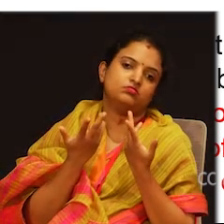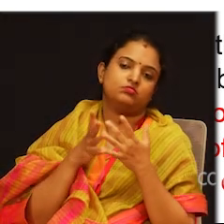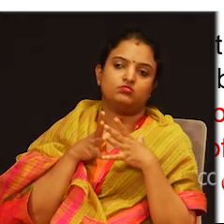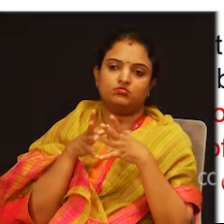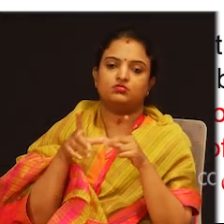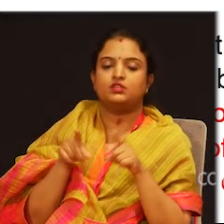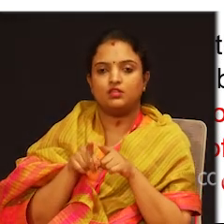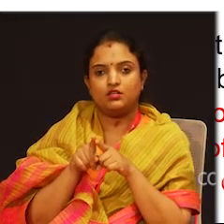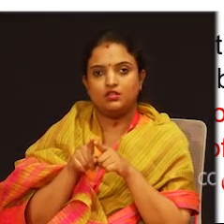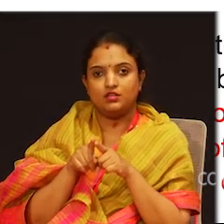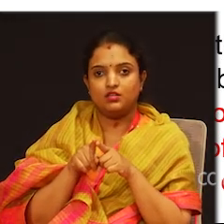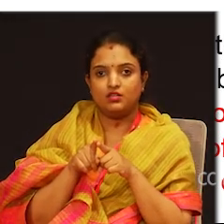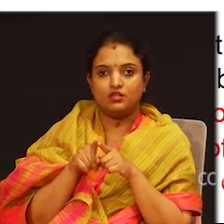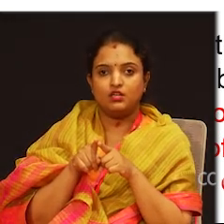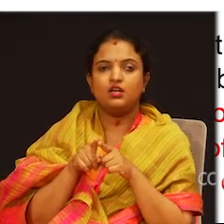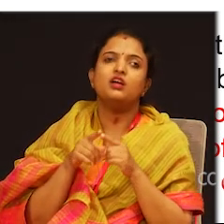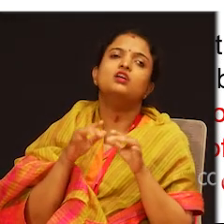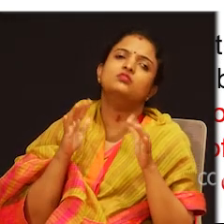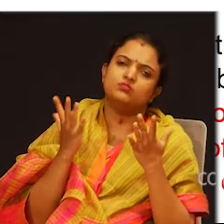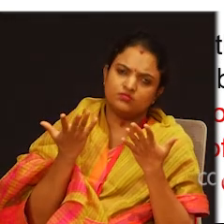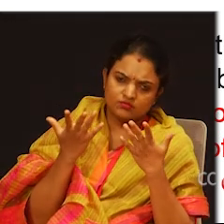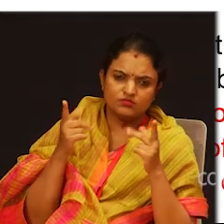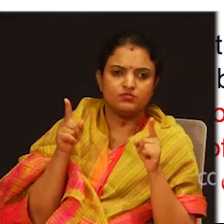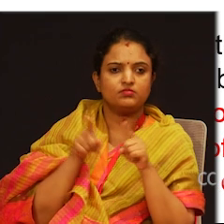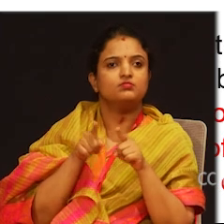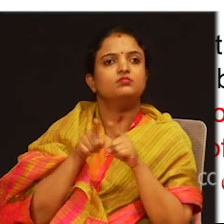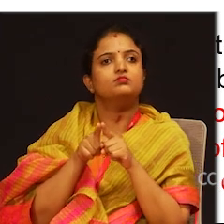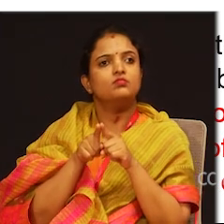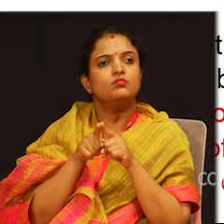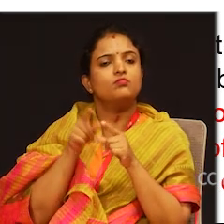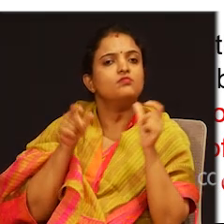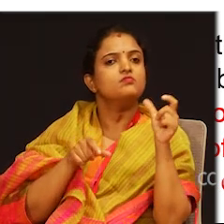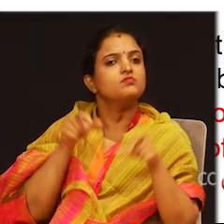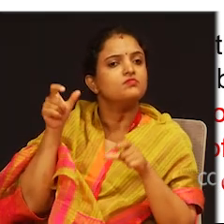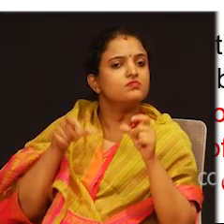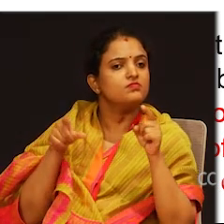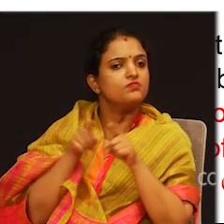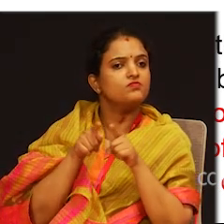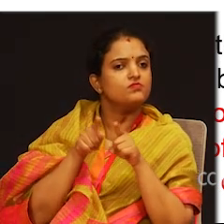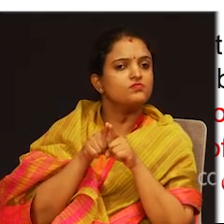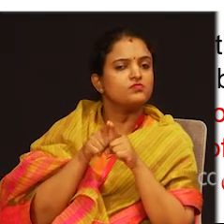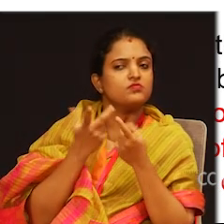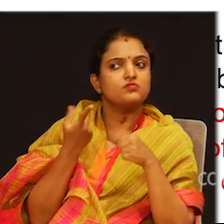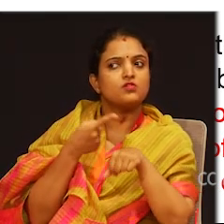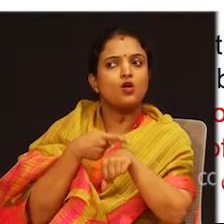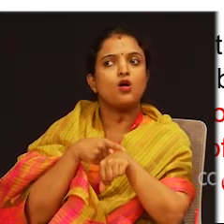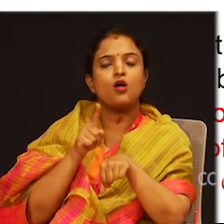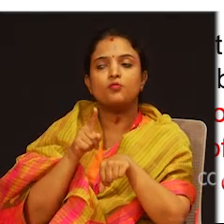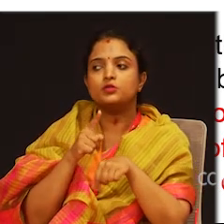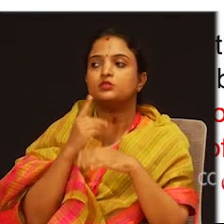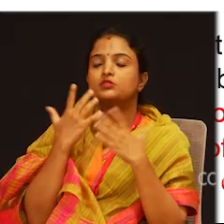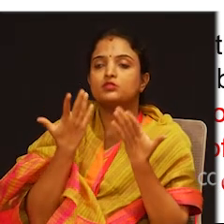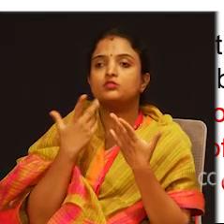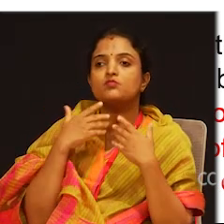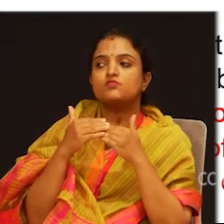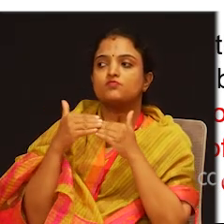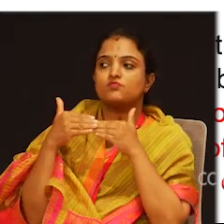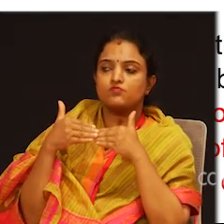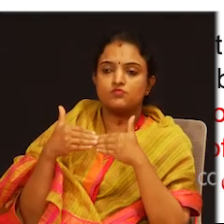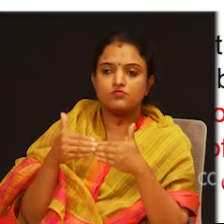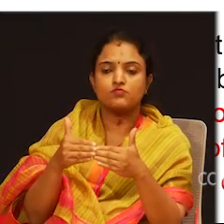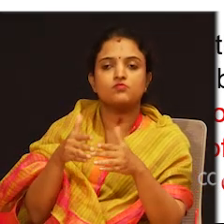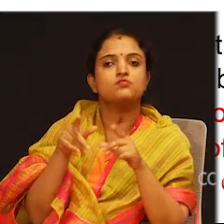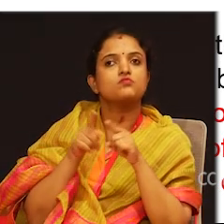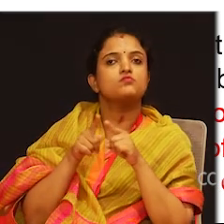said. So, despite the progress we have made, learning opportunities actually continue to